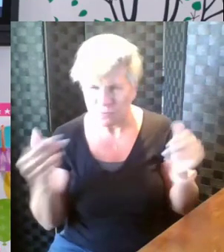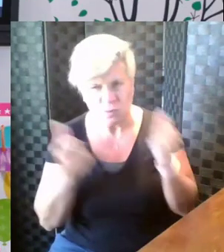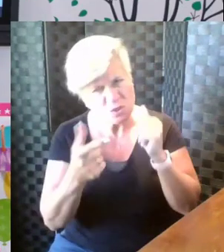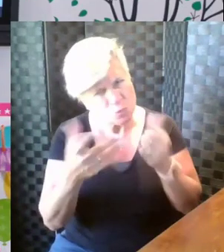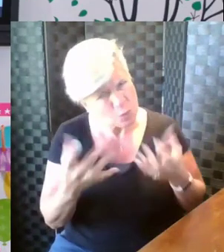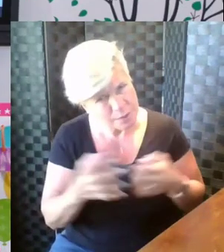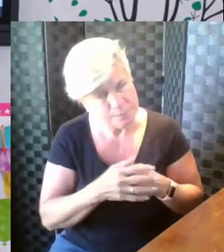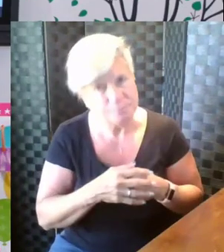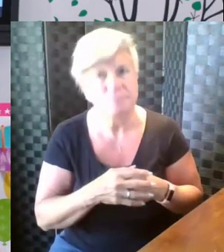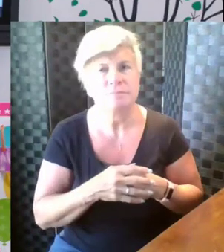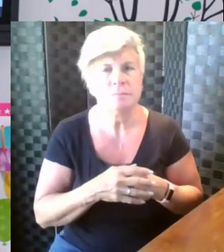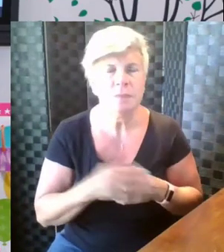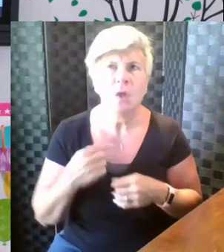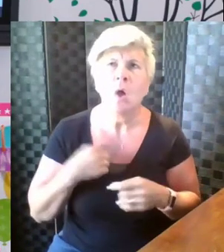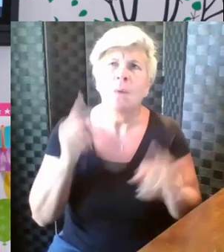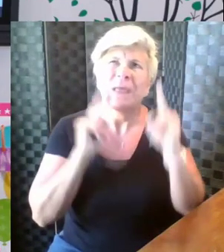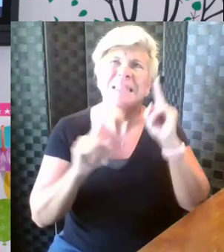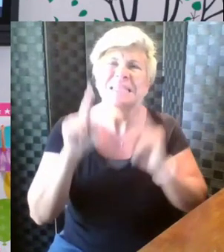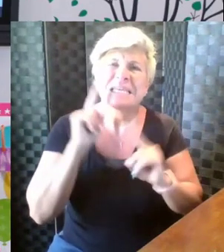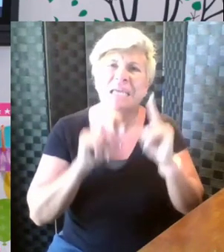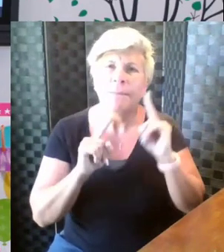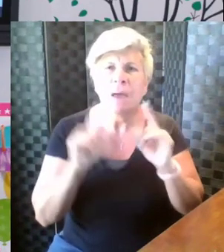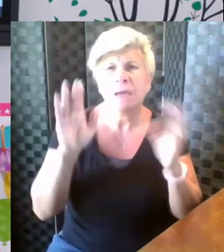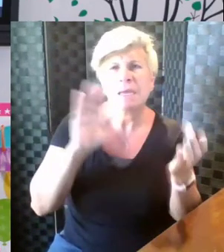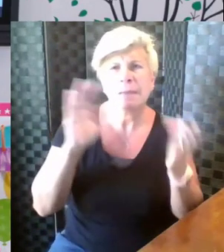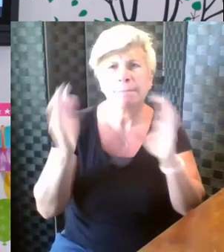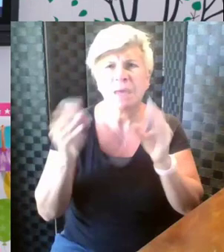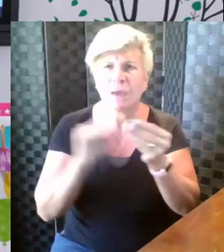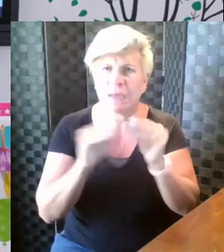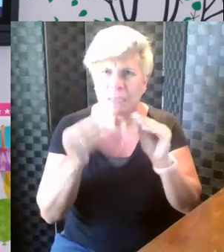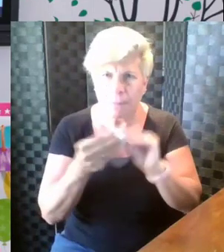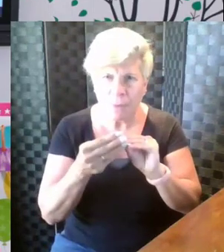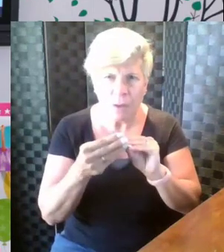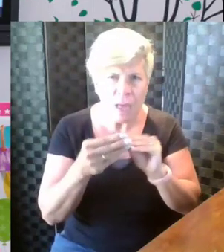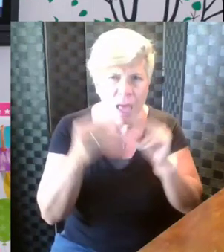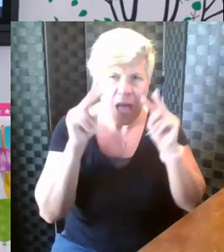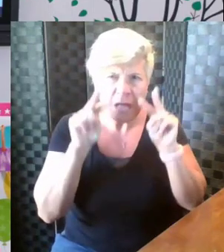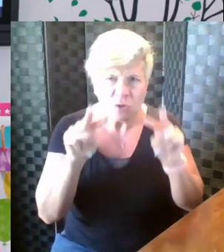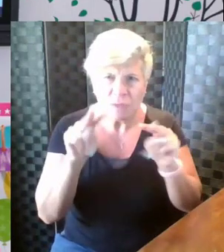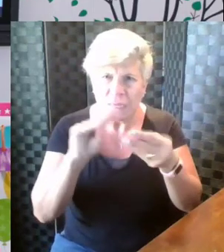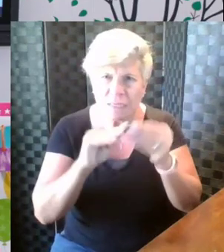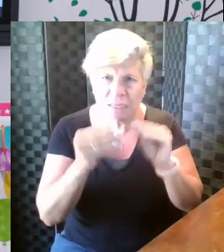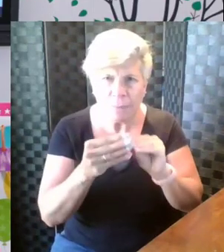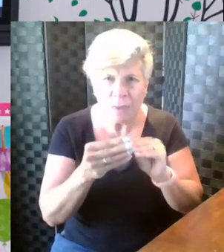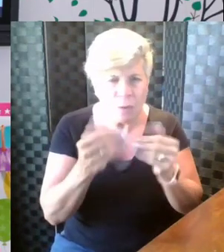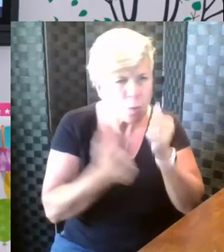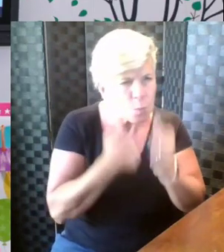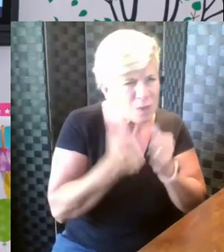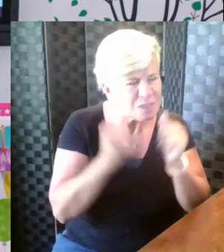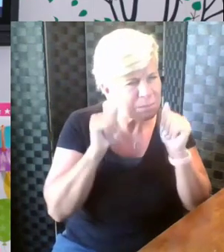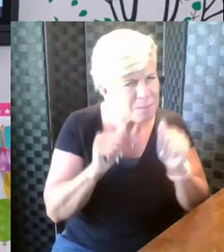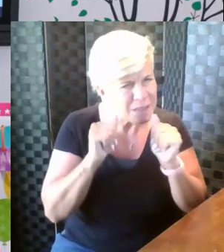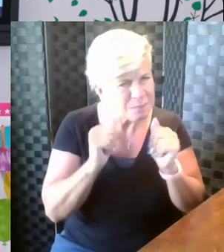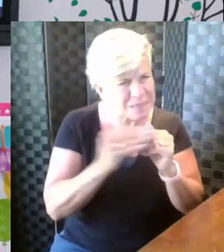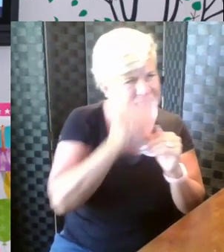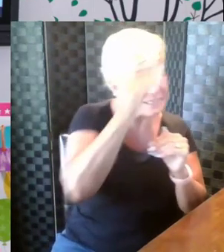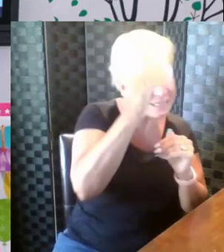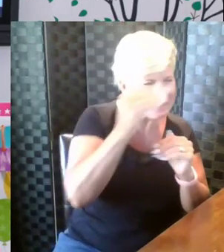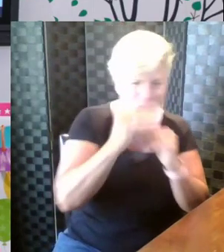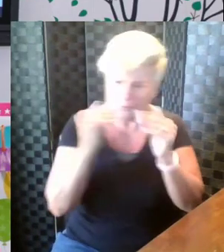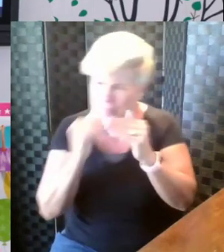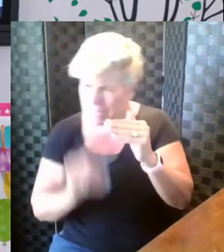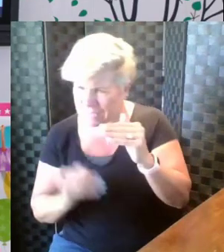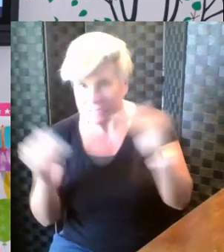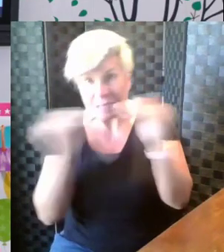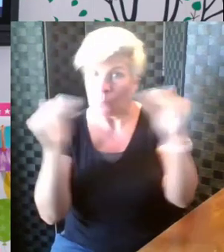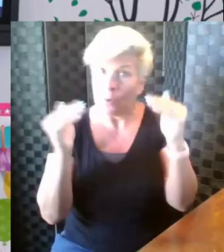really get us thinking about comparing those numbers and looking at just the numbers and which one could be greater or less than or